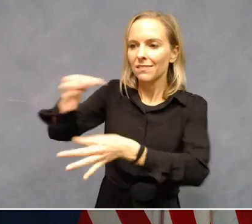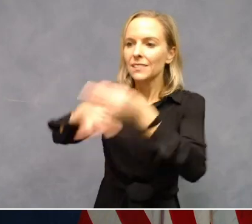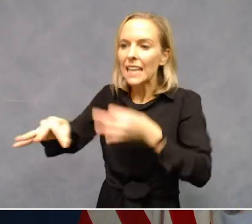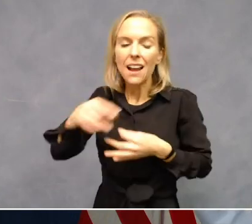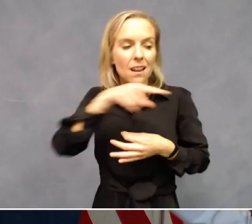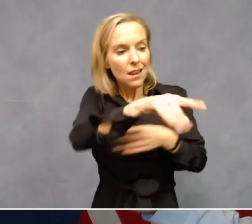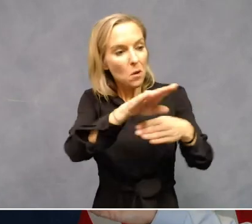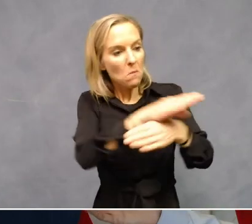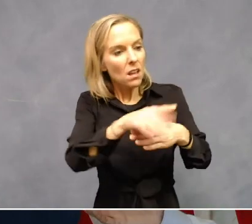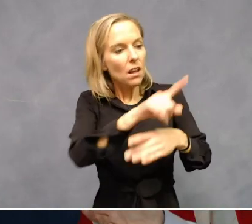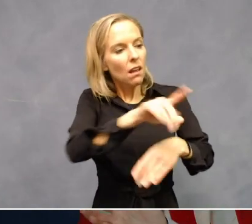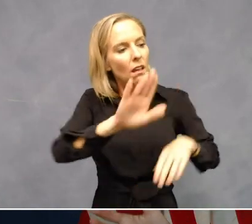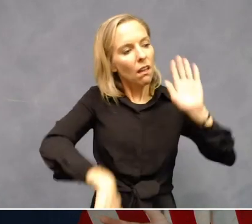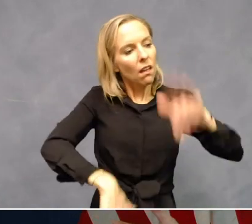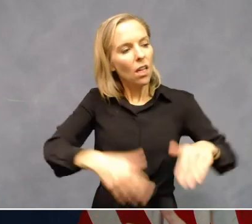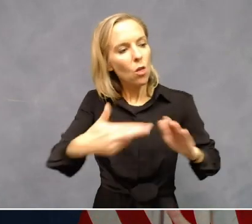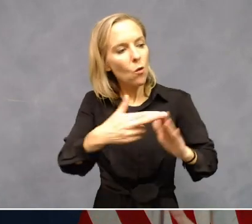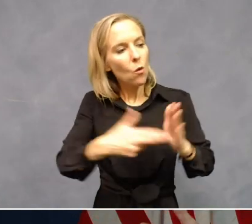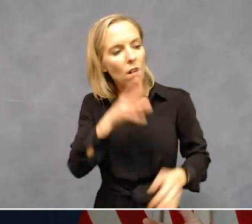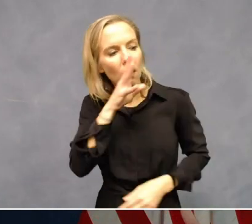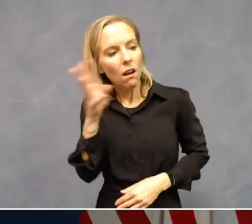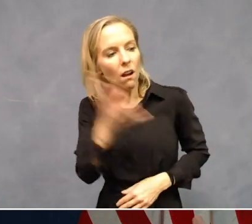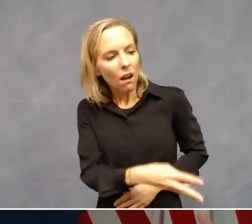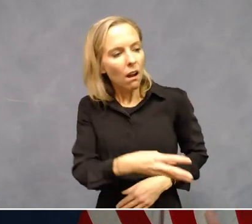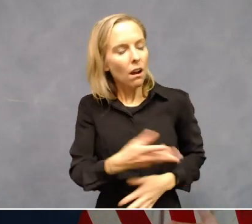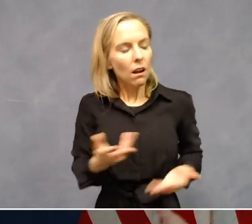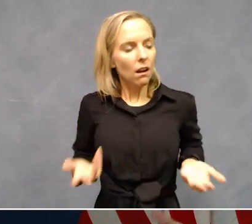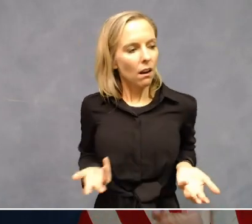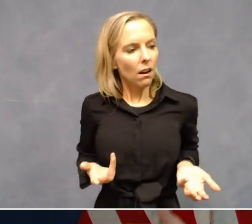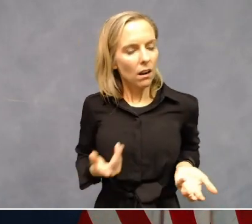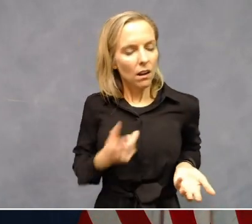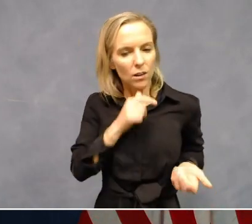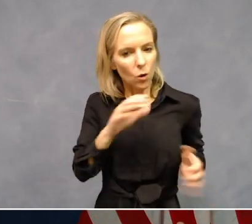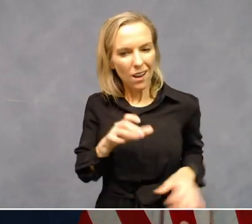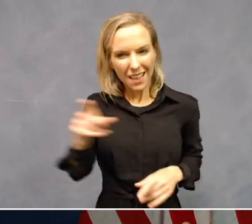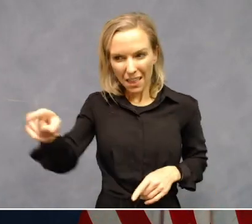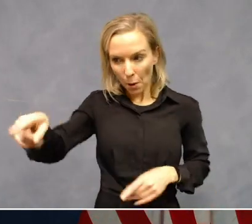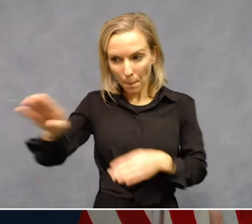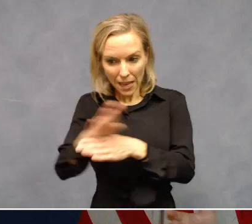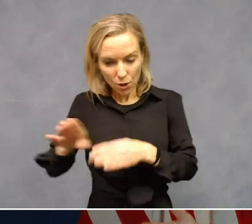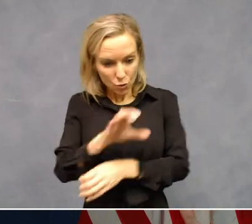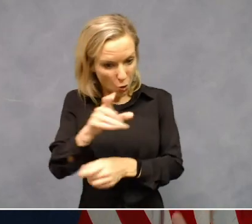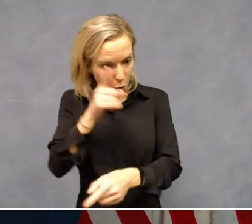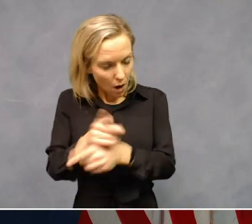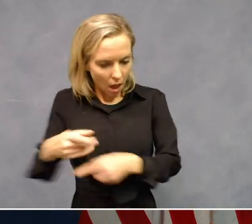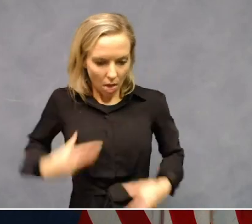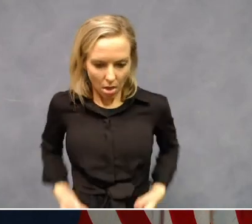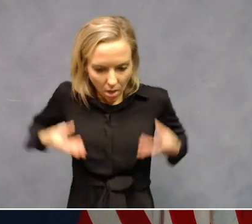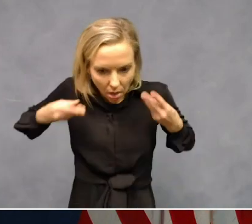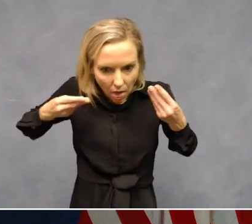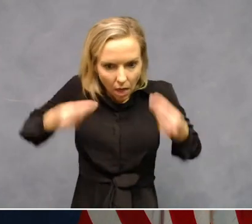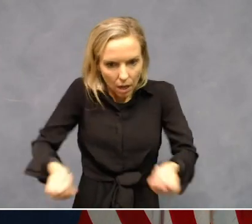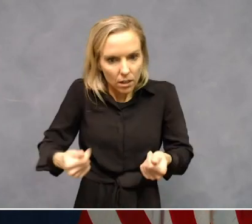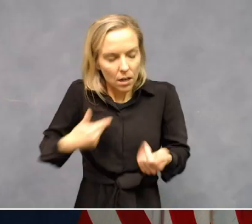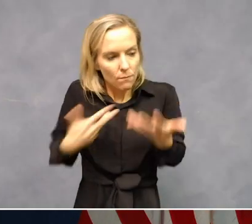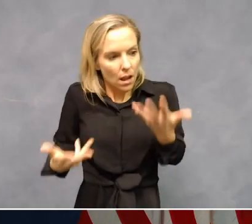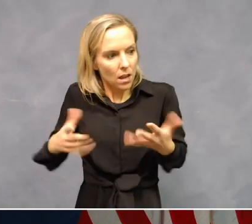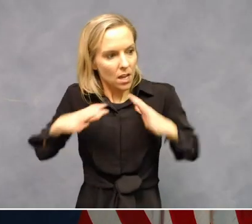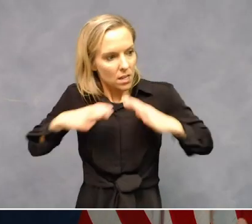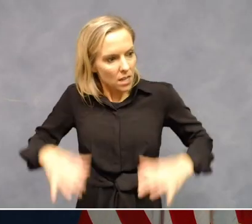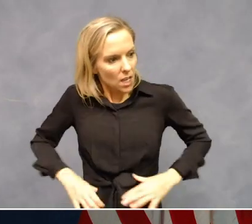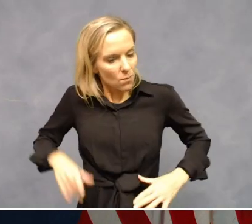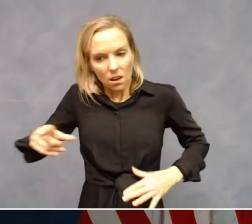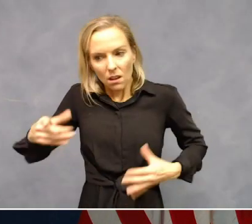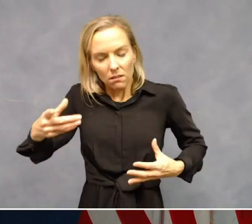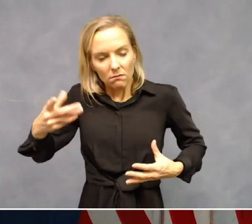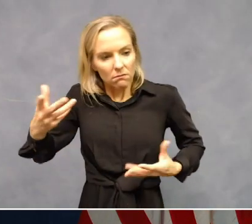right. And then the business that is looks over and says, wait a minute, I'm spending all this money and I'm maybe even losing customers to do it right. and